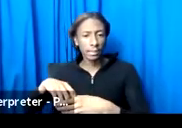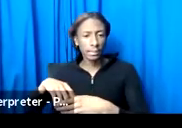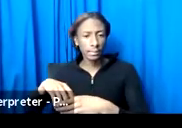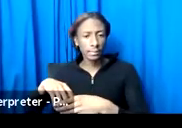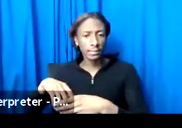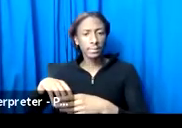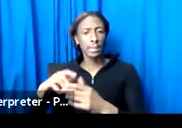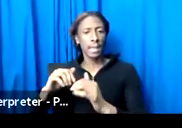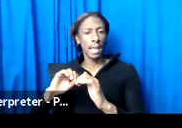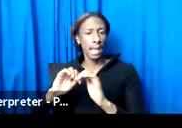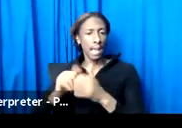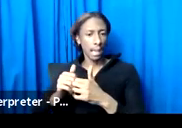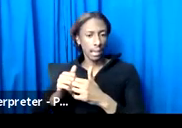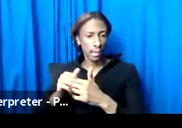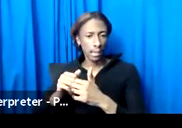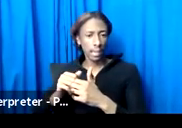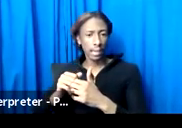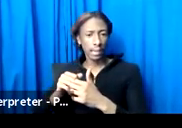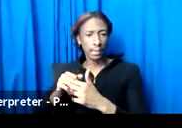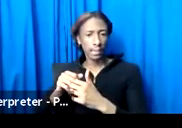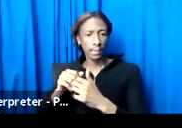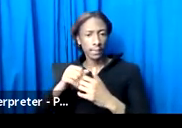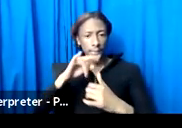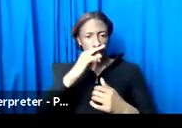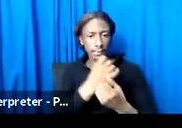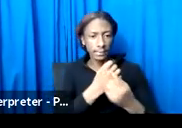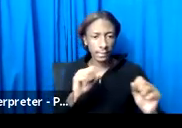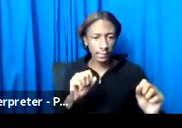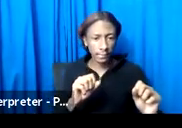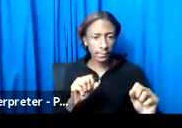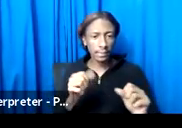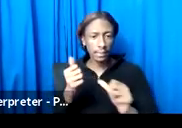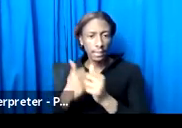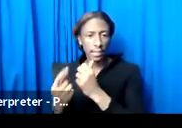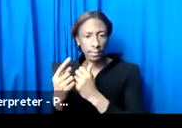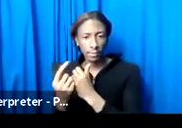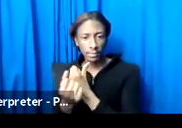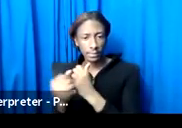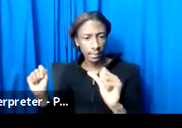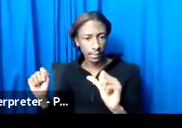safe, families safe, and communities safe. Thank you.